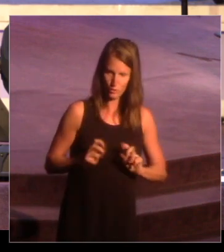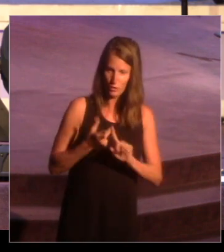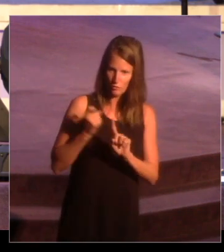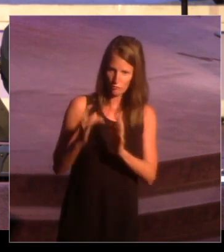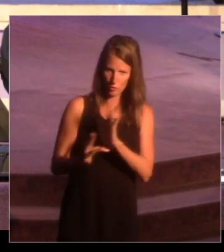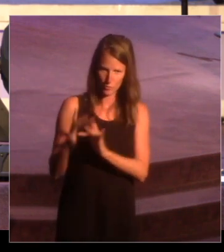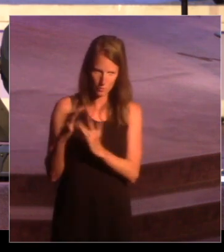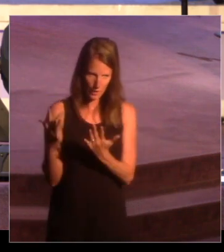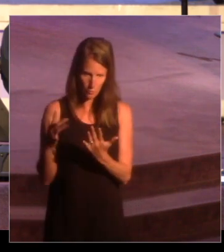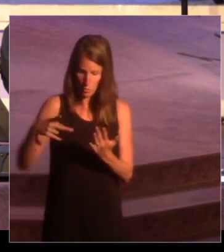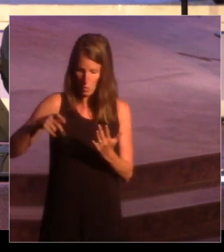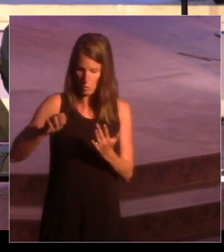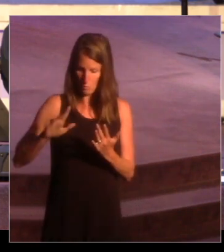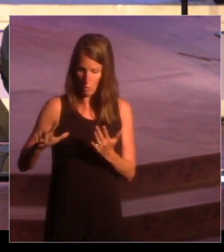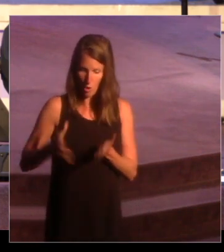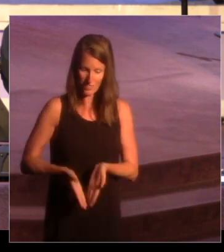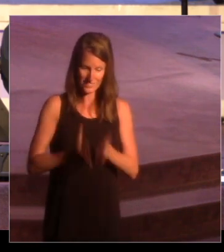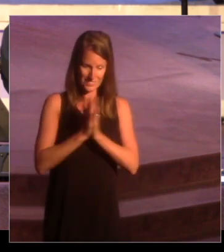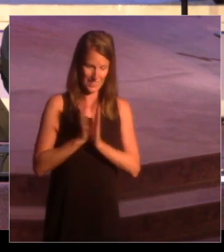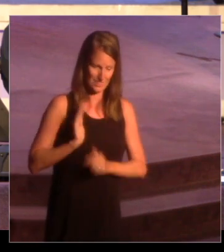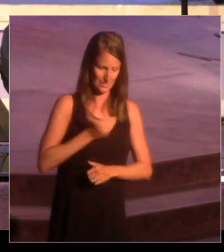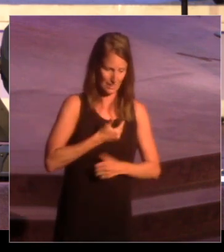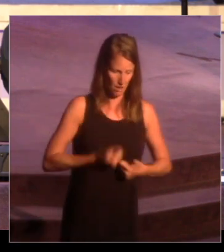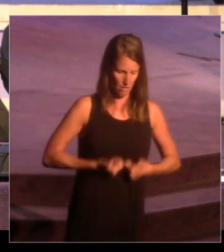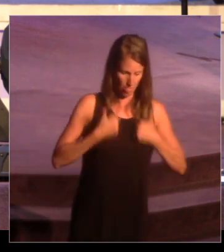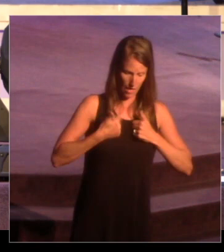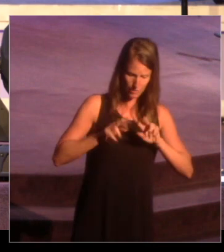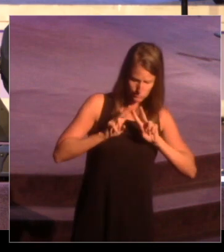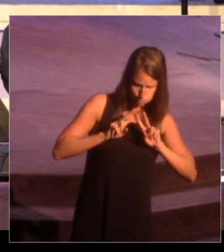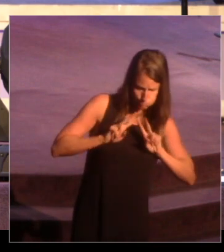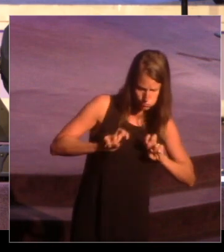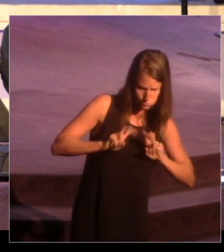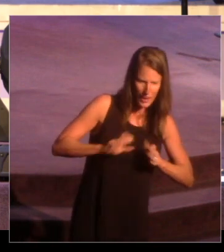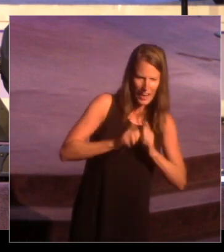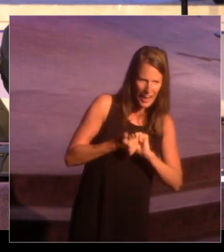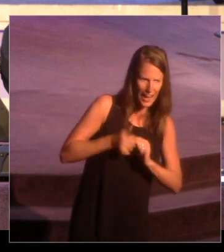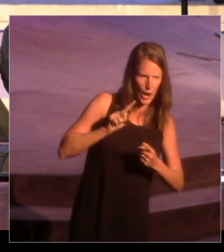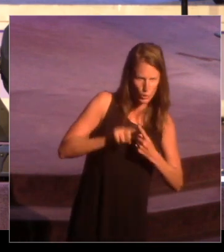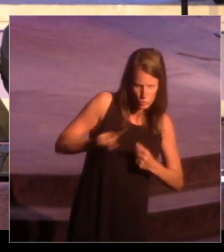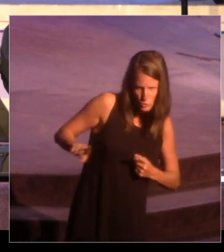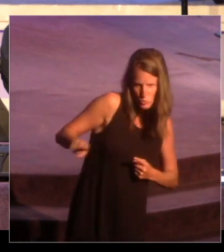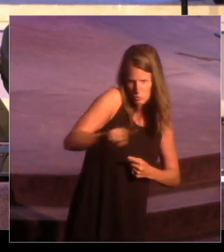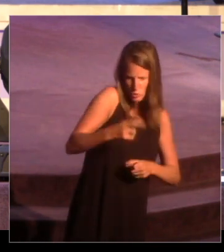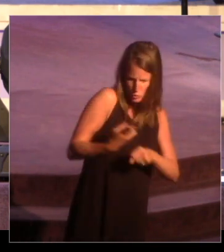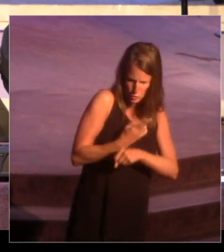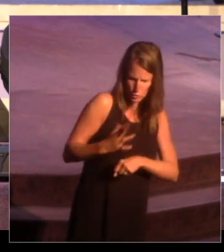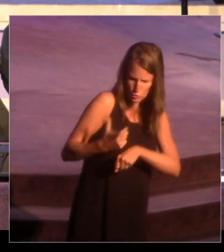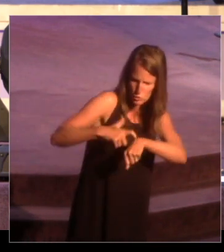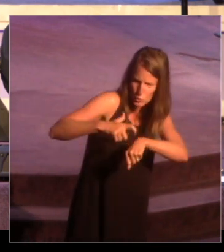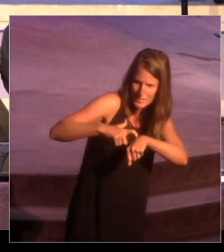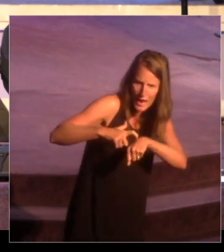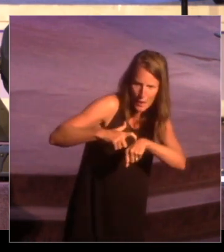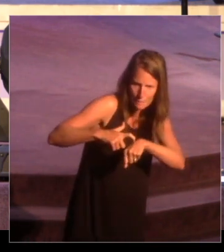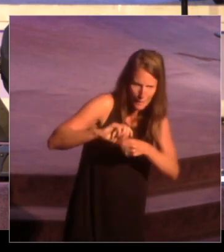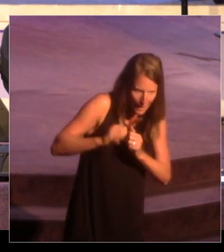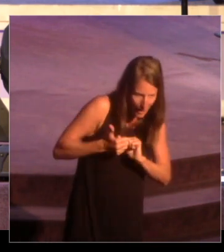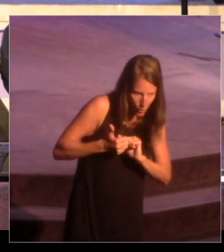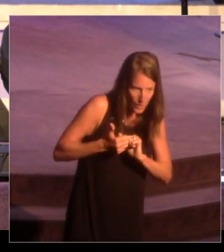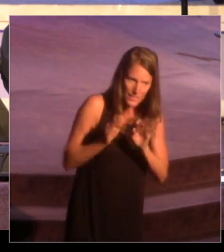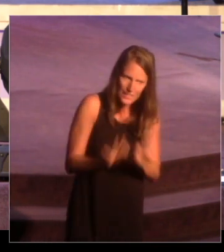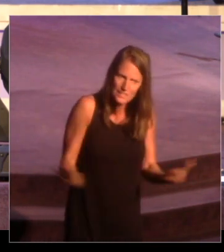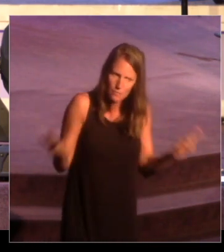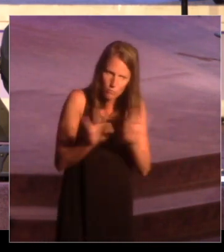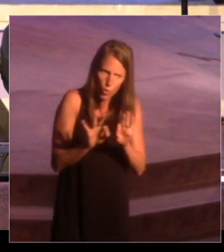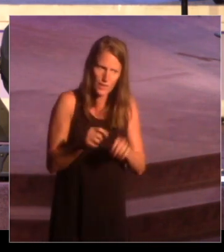us, or rather commanding us, to look at when he says this. How are you using your time? And he does this because he says